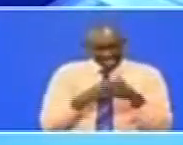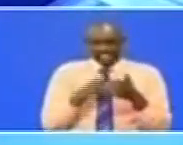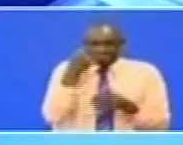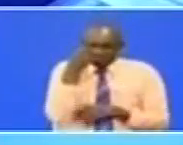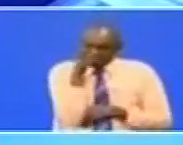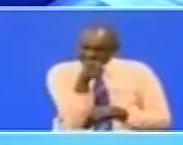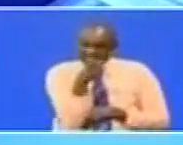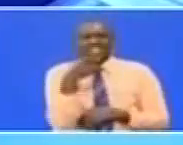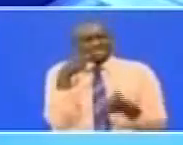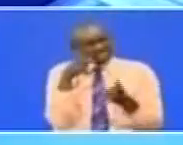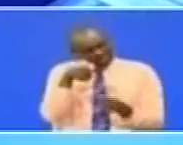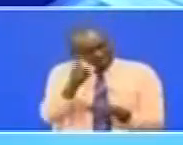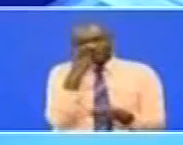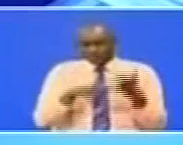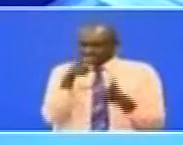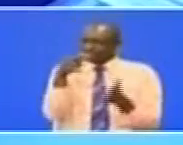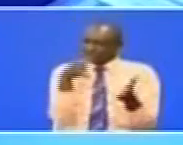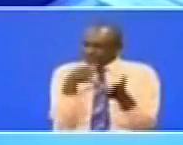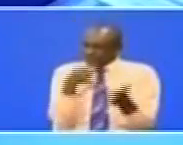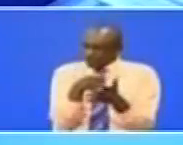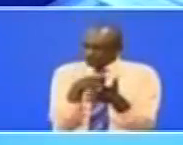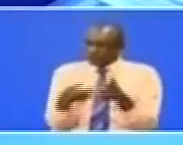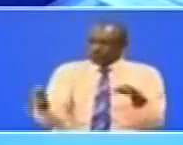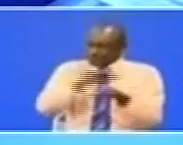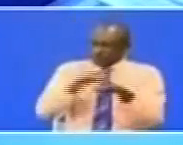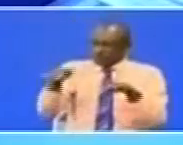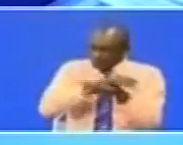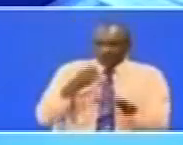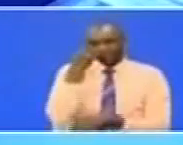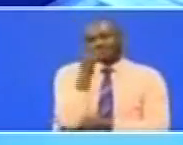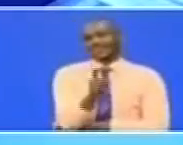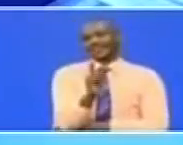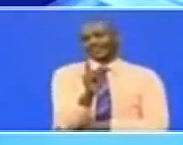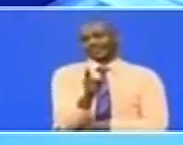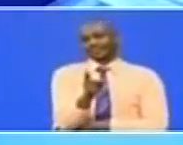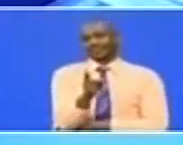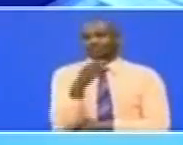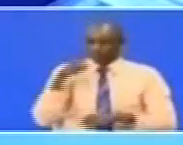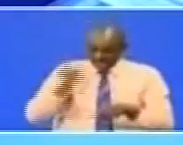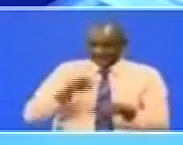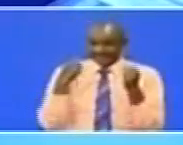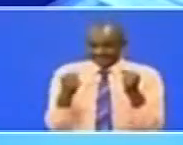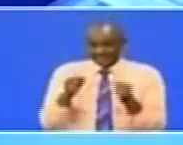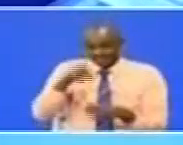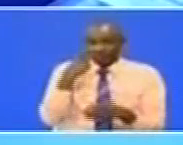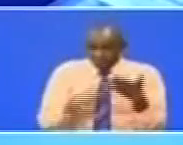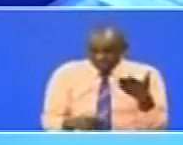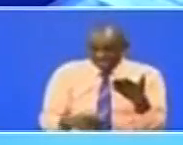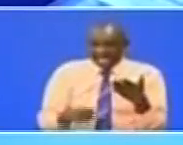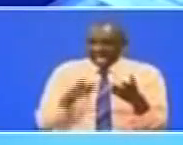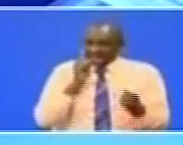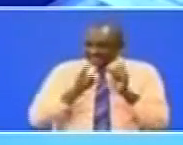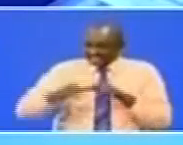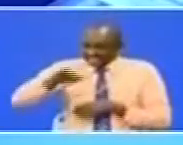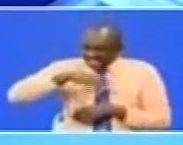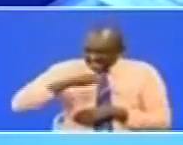the organization's involvement and cover-up. German sportswear company Adidas is reportedly ending its 11-year sponsorship deal with the athletics